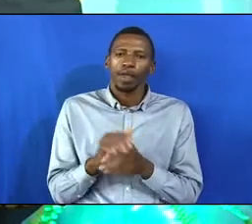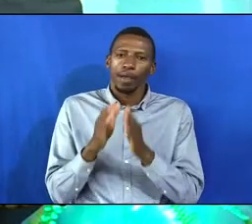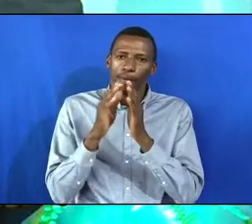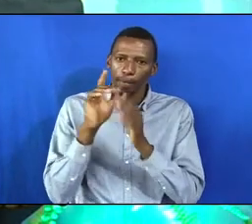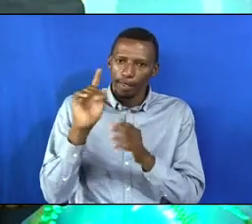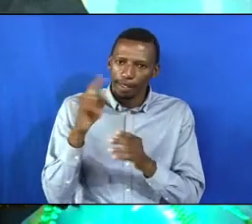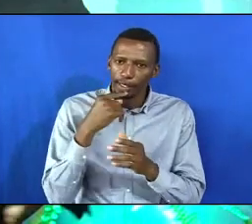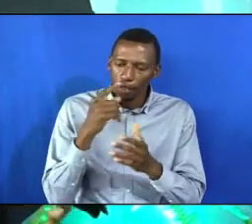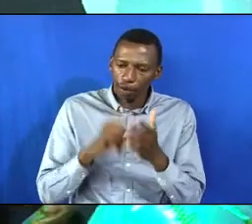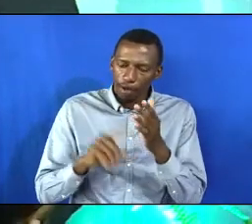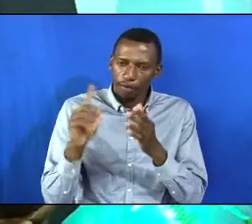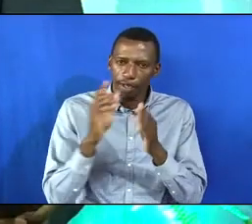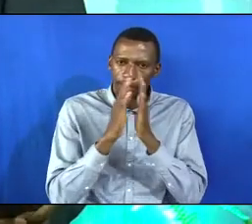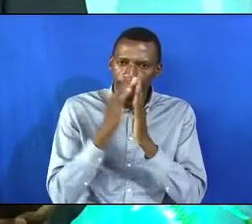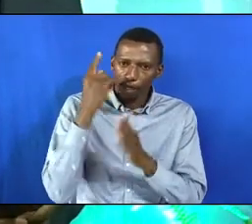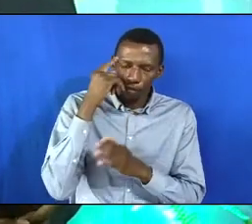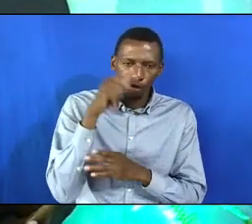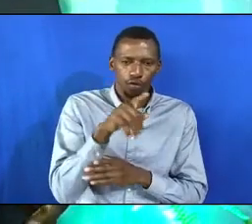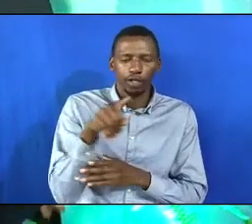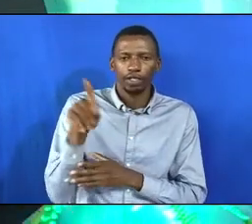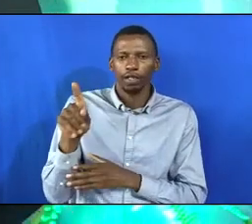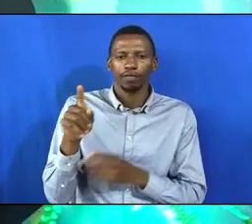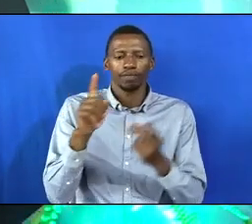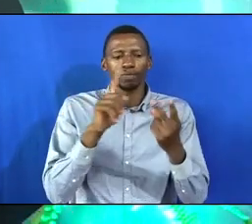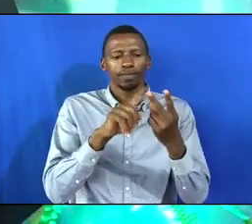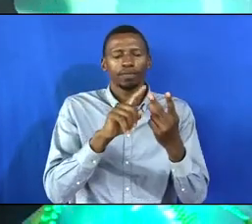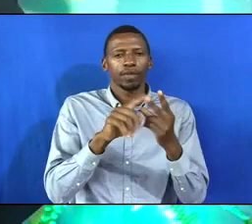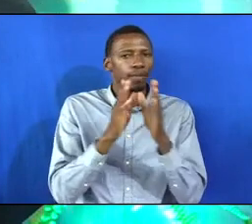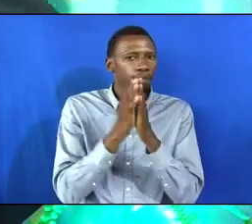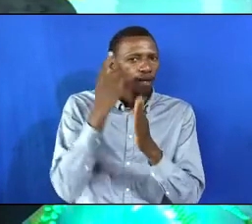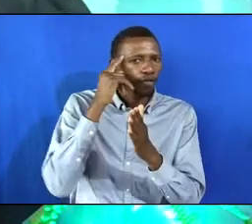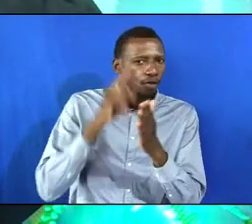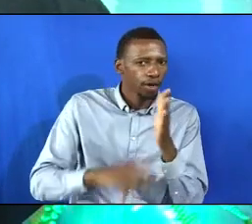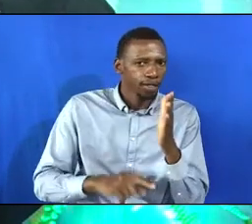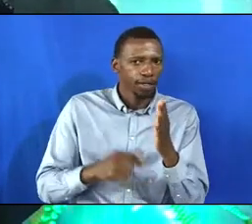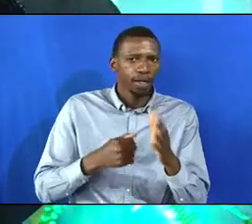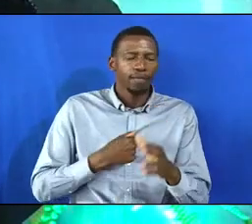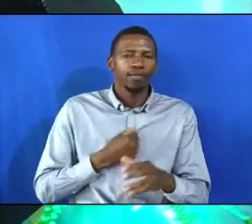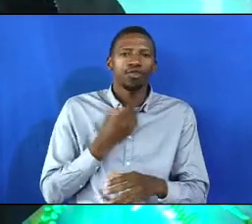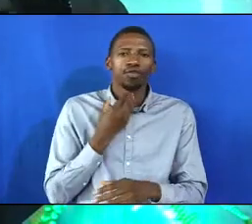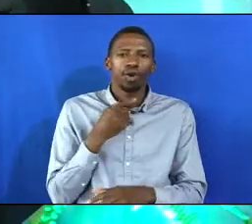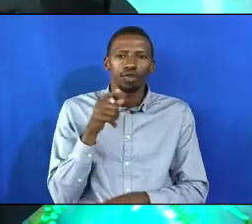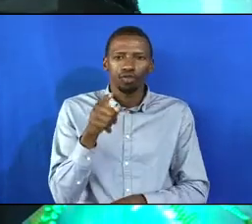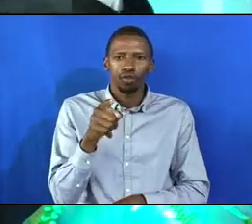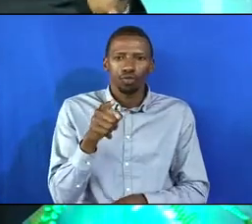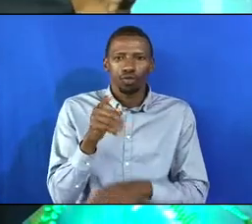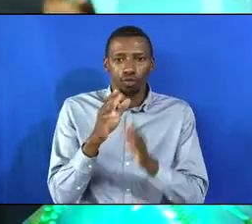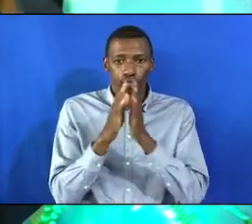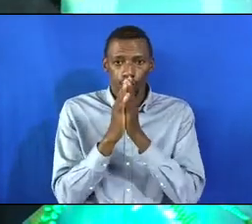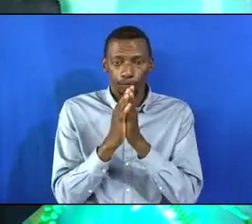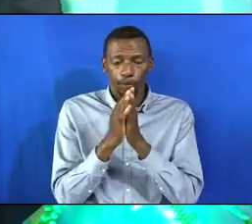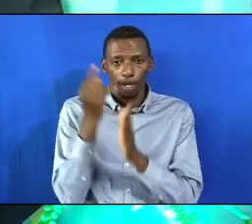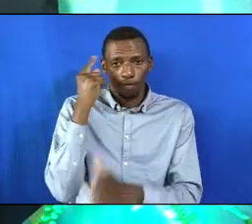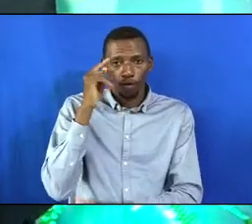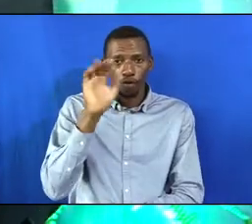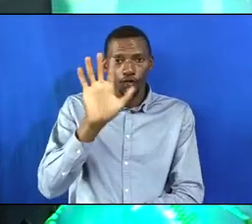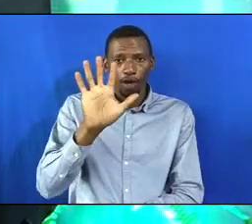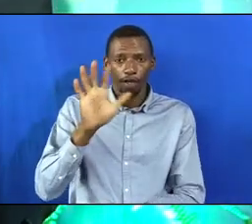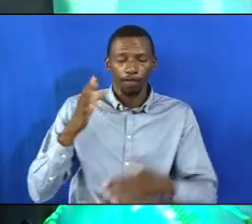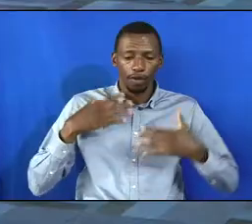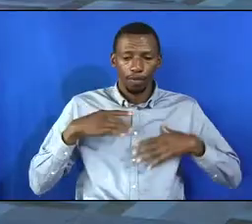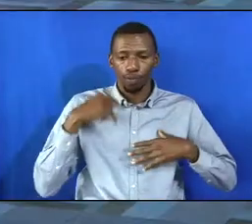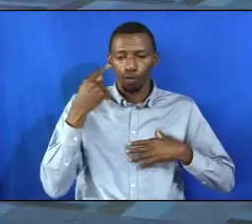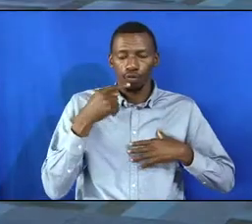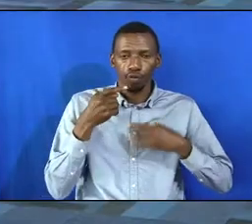for yourself. Second item, I want you to pray for 5 people that are gathered.